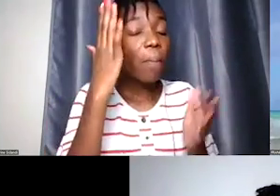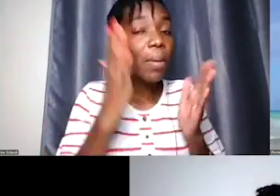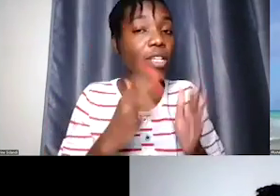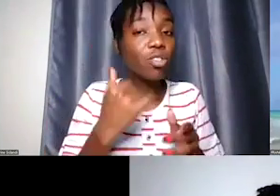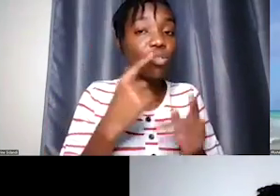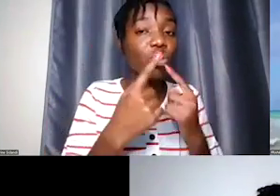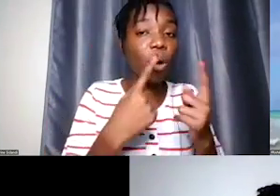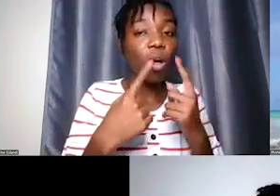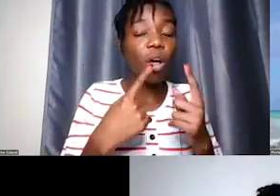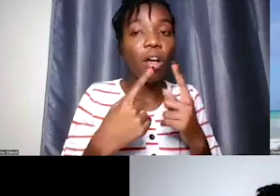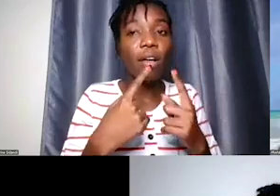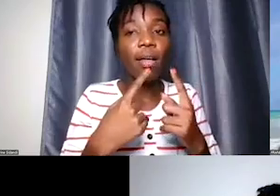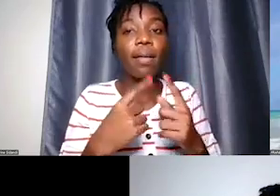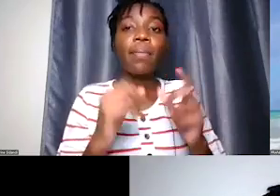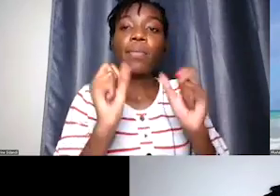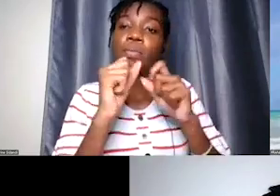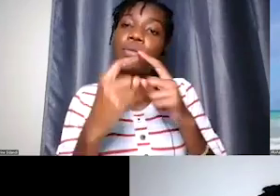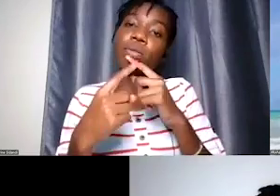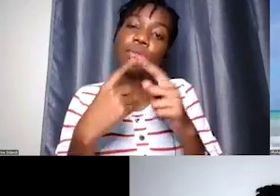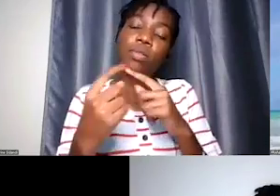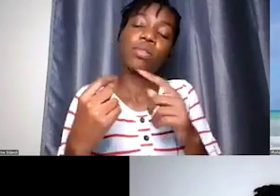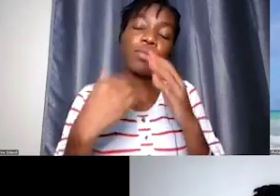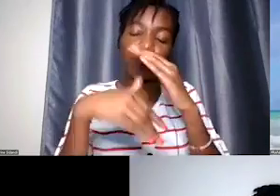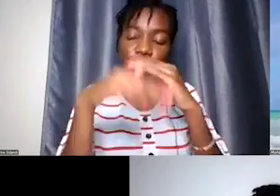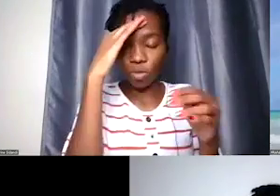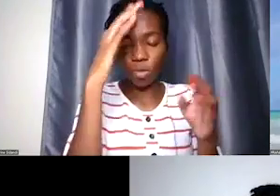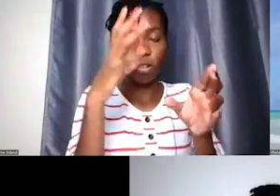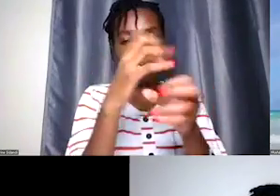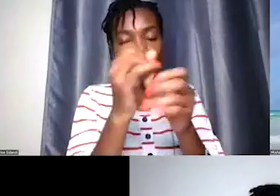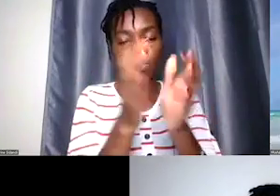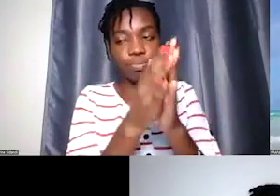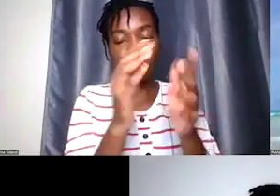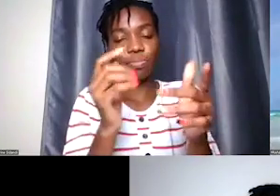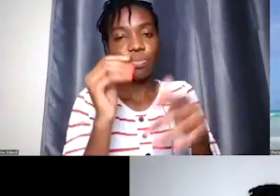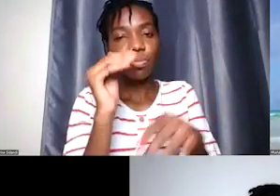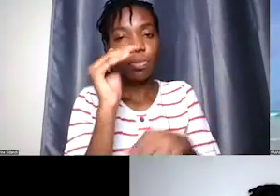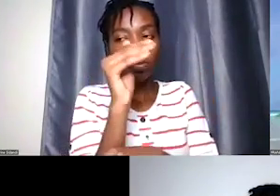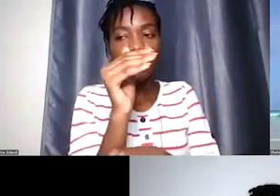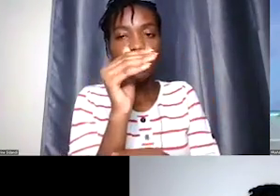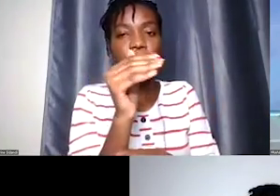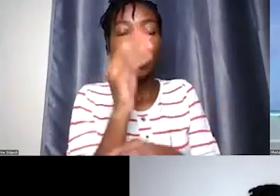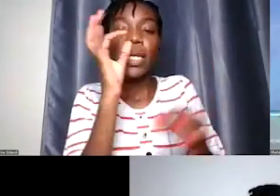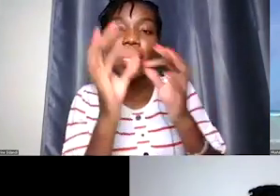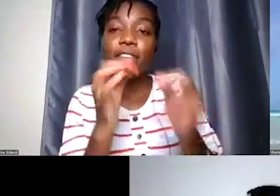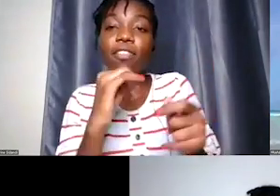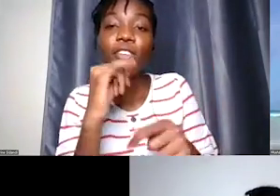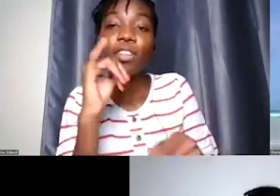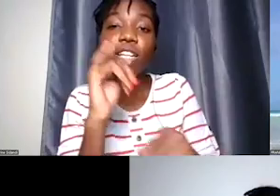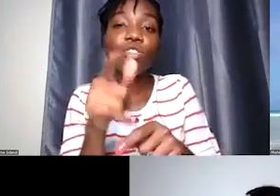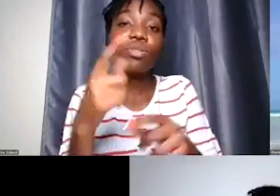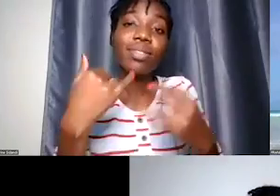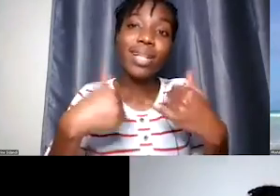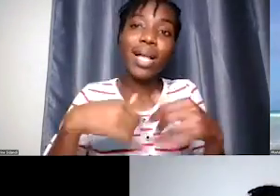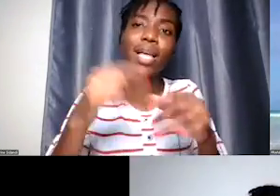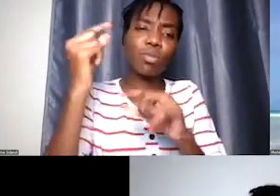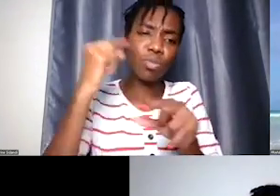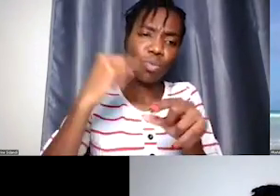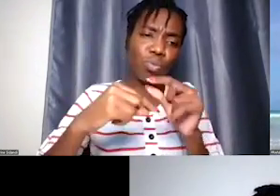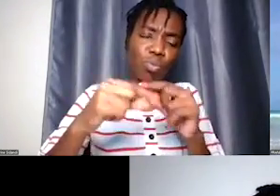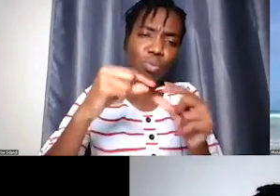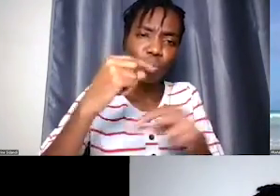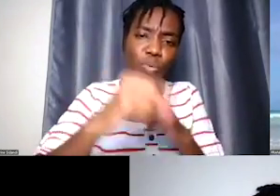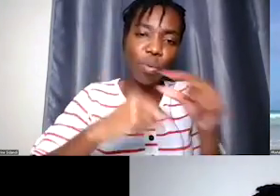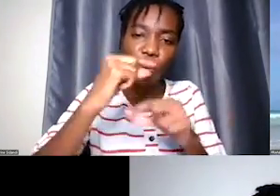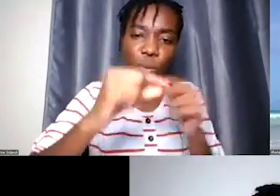to talk to a professional organizations and ask them. Or if not, try to Google and see whether you